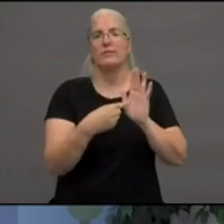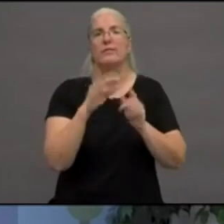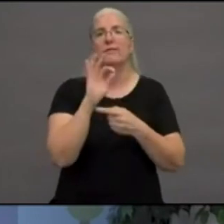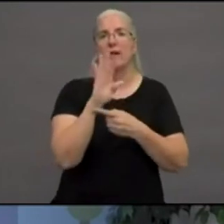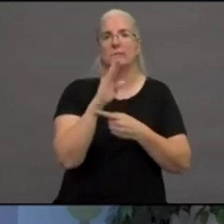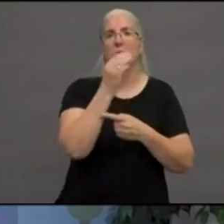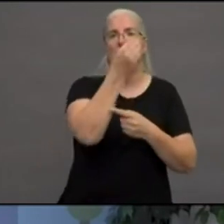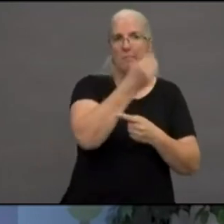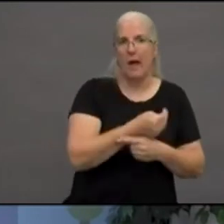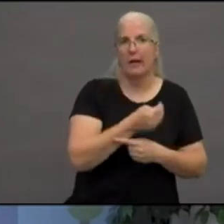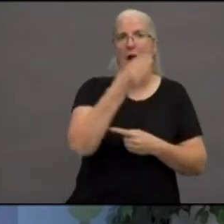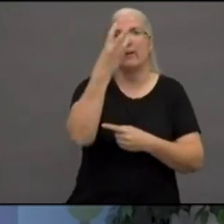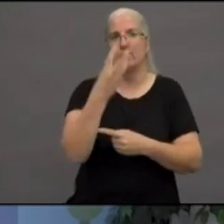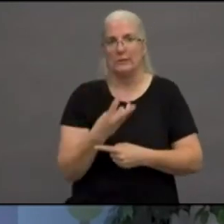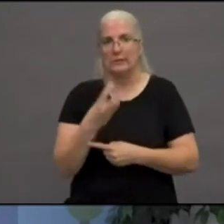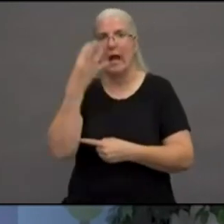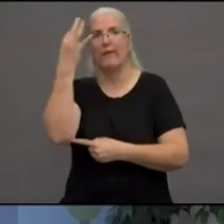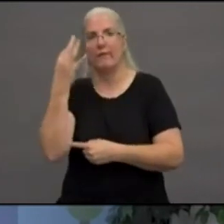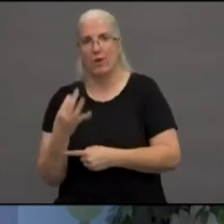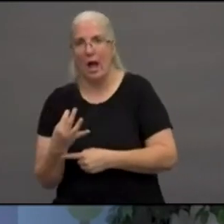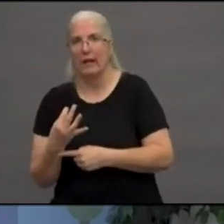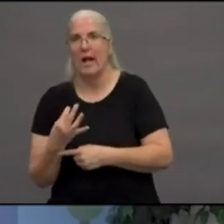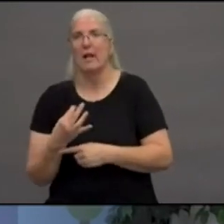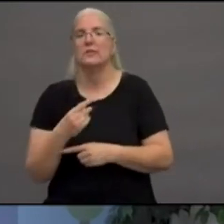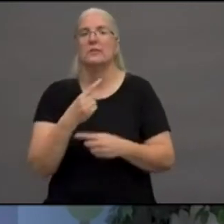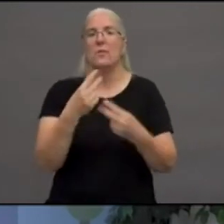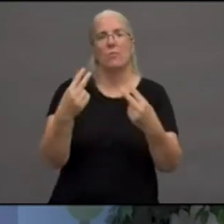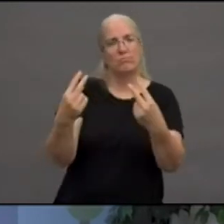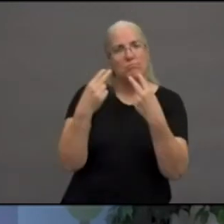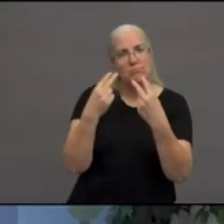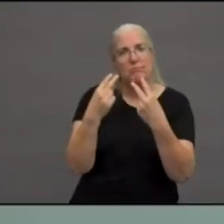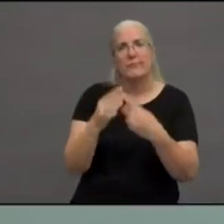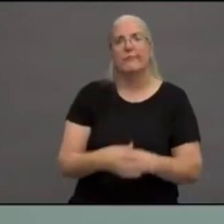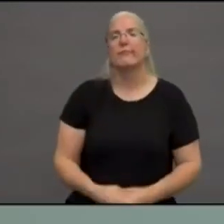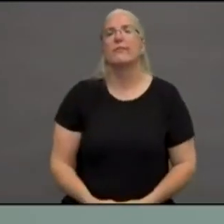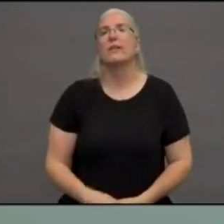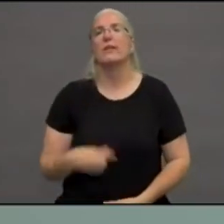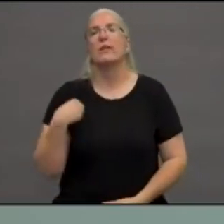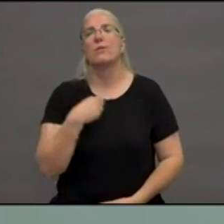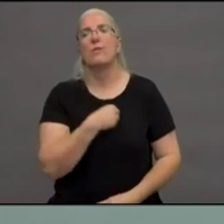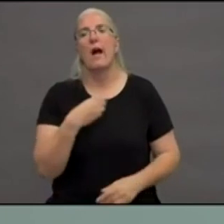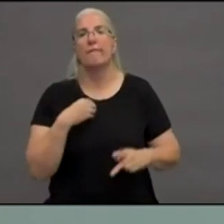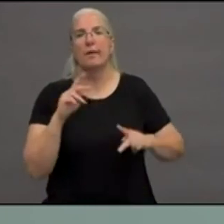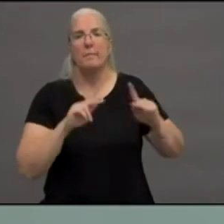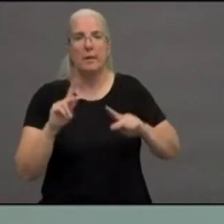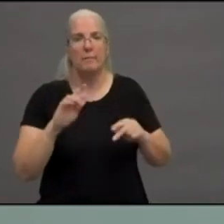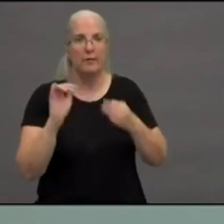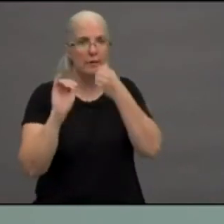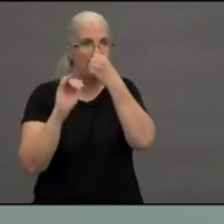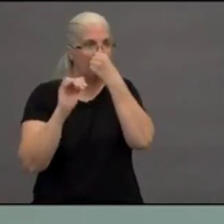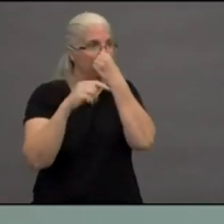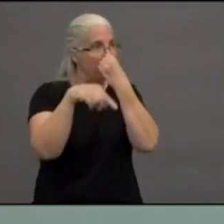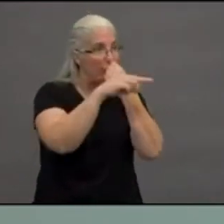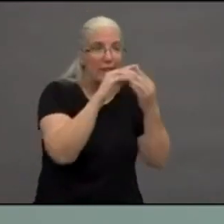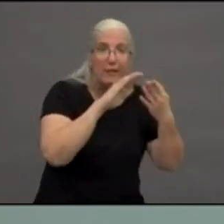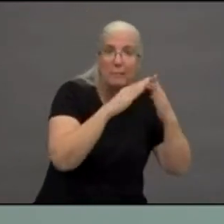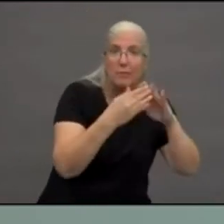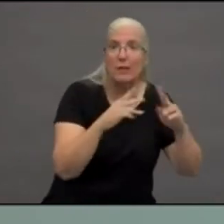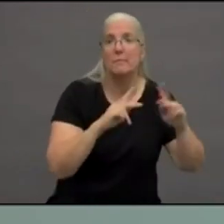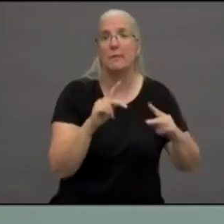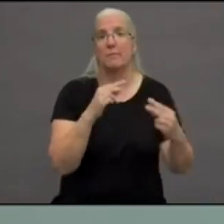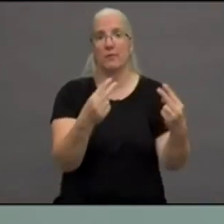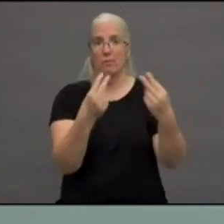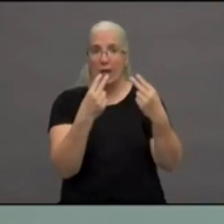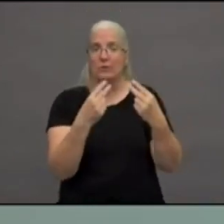have people like Jill and others from our community to talk about resources and what we're doing in our community to respond to COVID-19